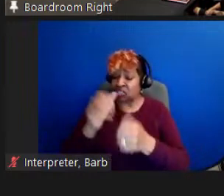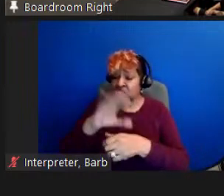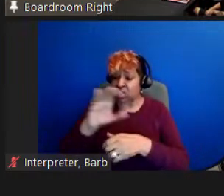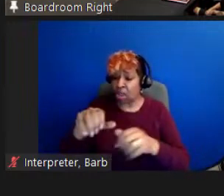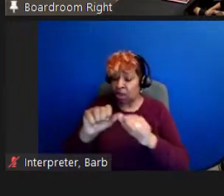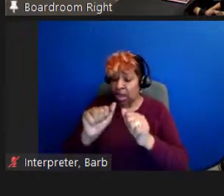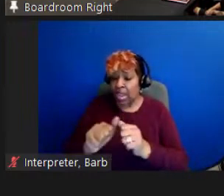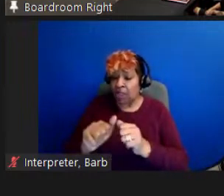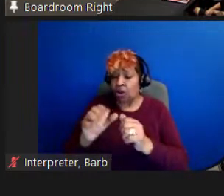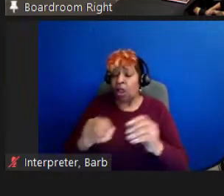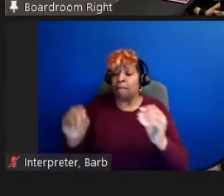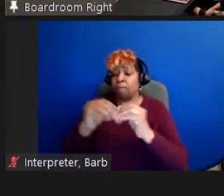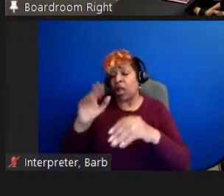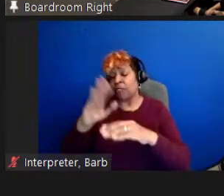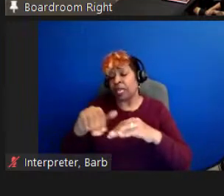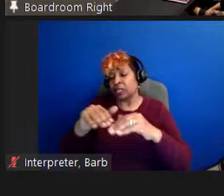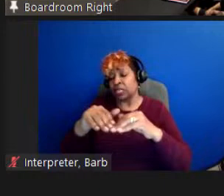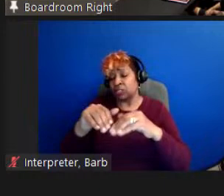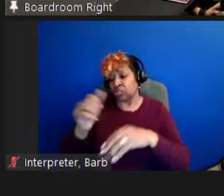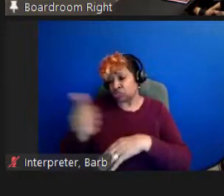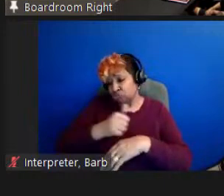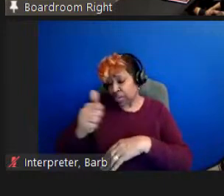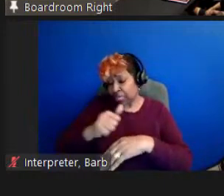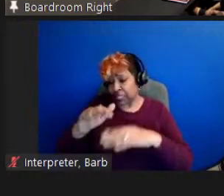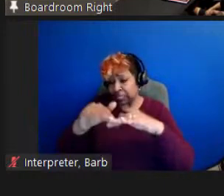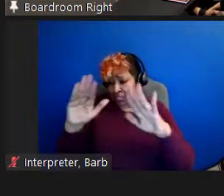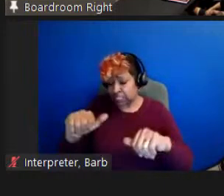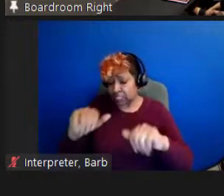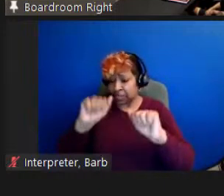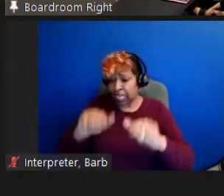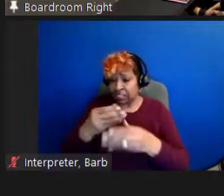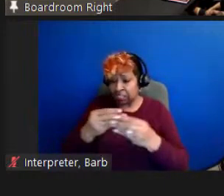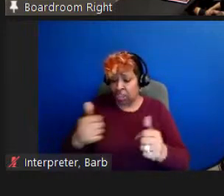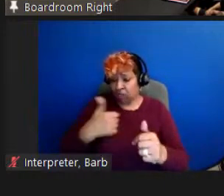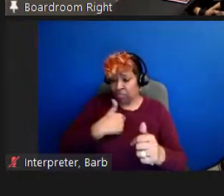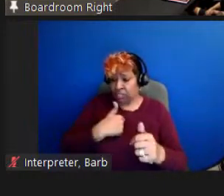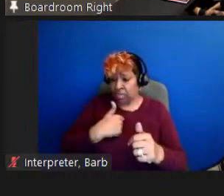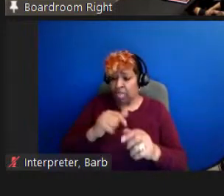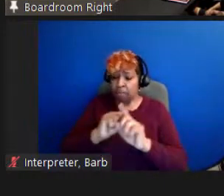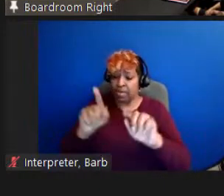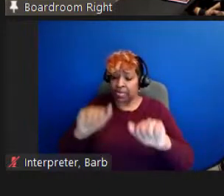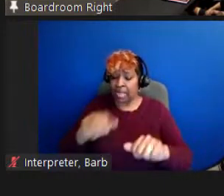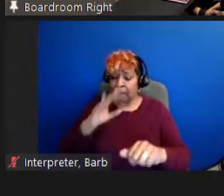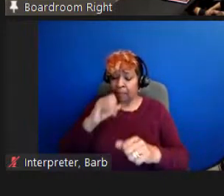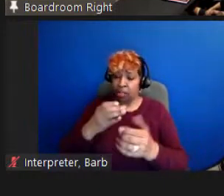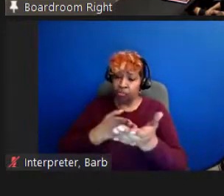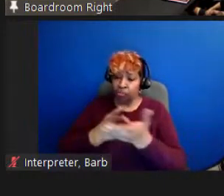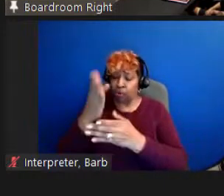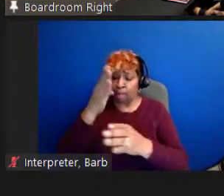transit system can solve on our own. But we can be, through Bus Vision, a part of the solution.